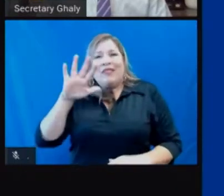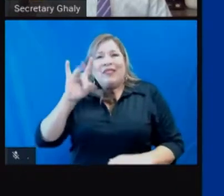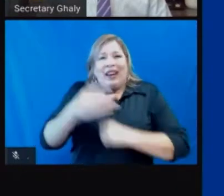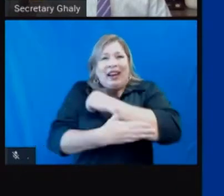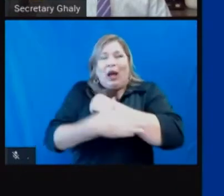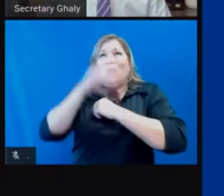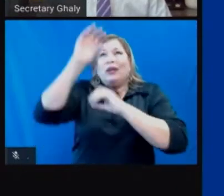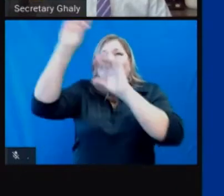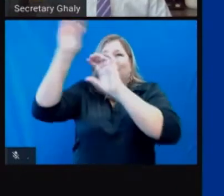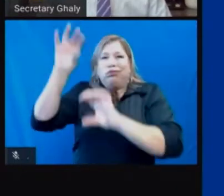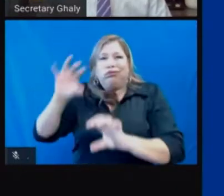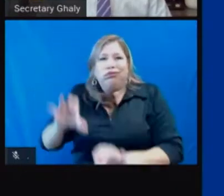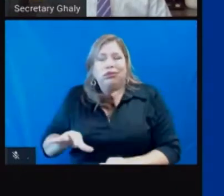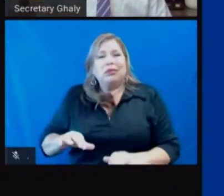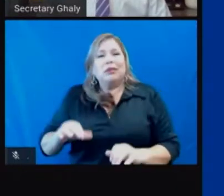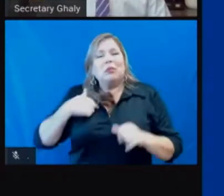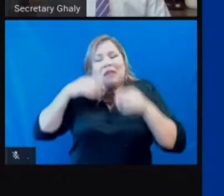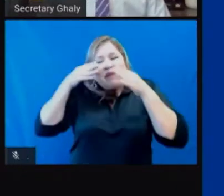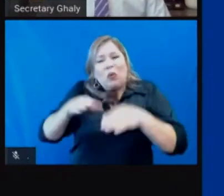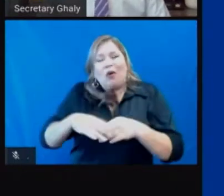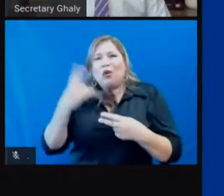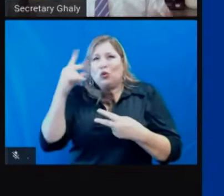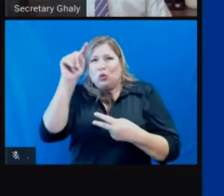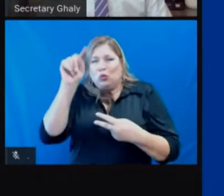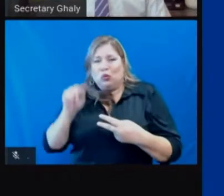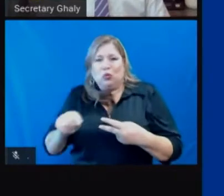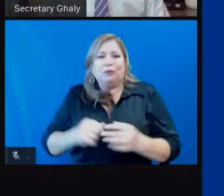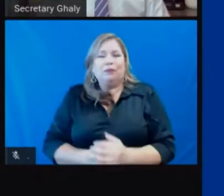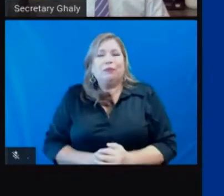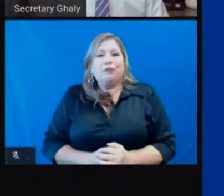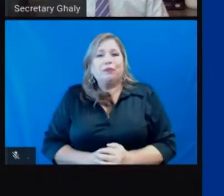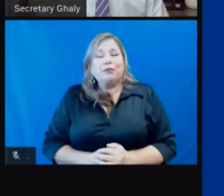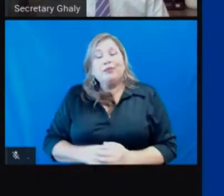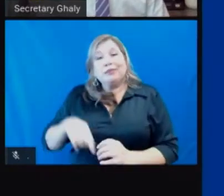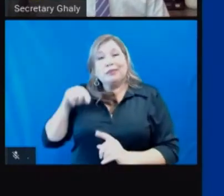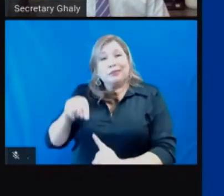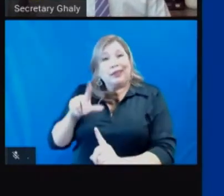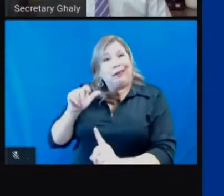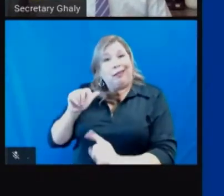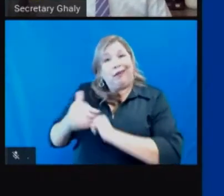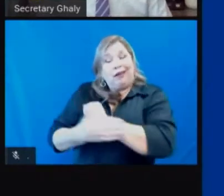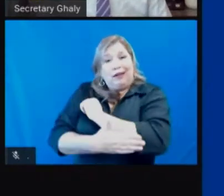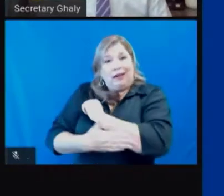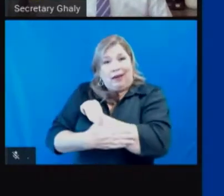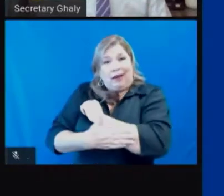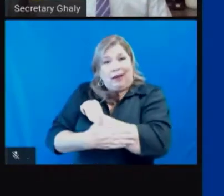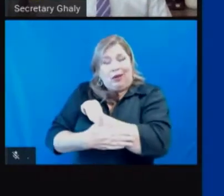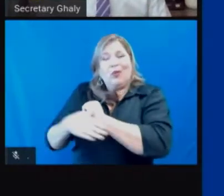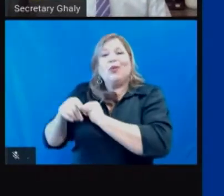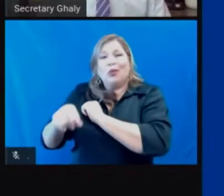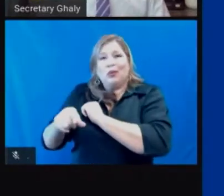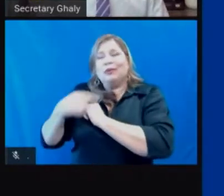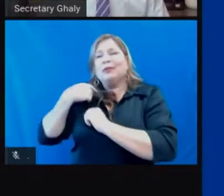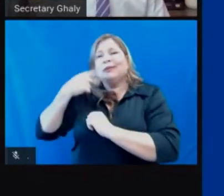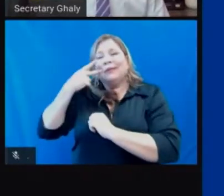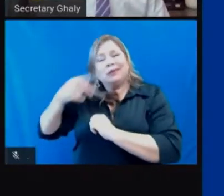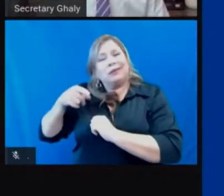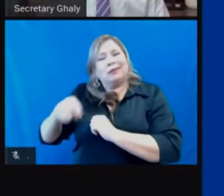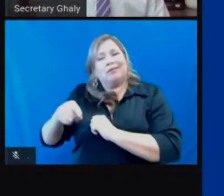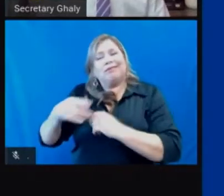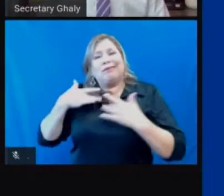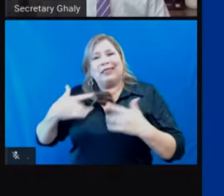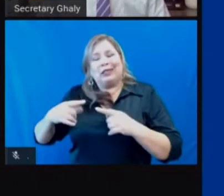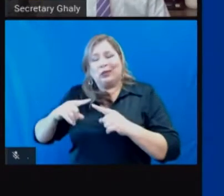often talking about how Los Angeles County really does drive transmission across the state. We see them a very